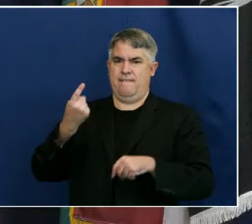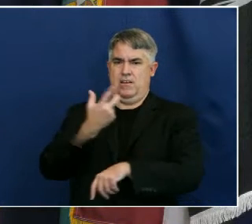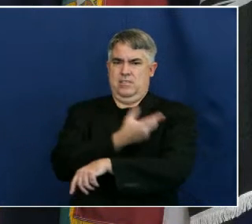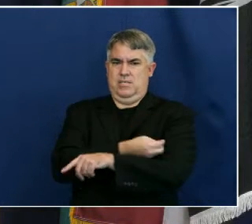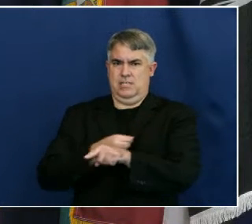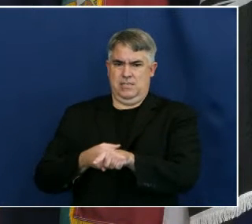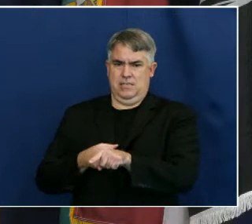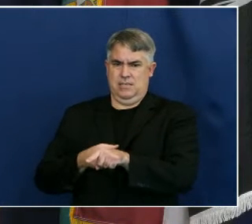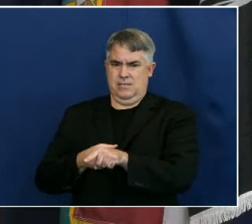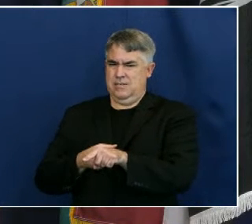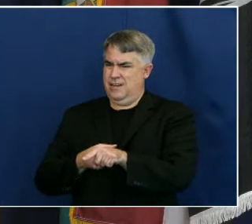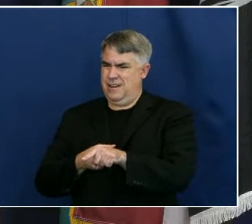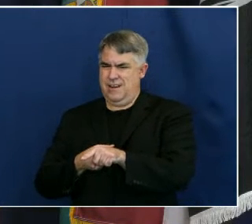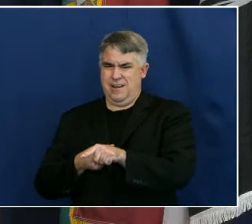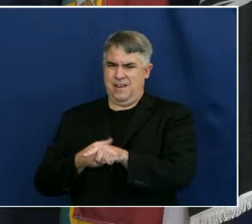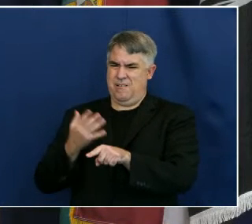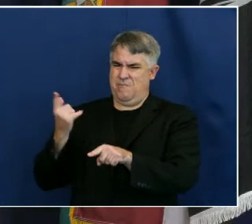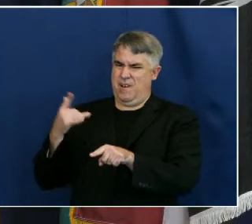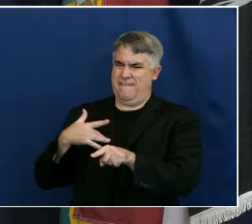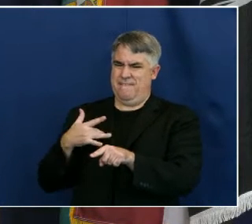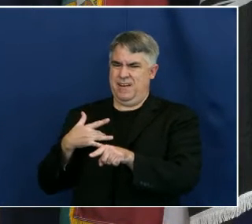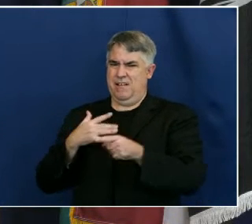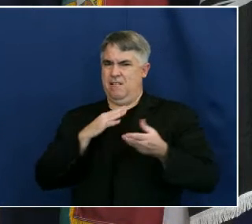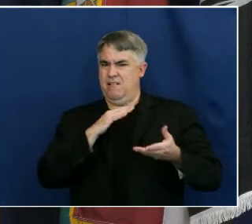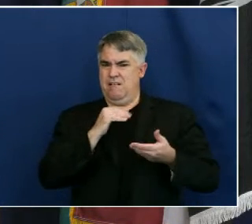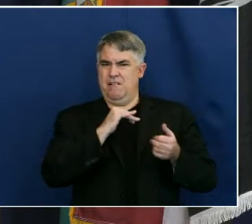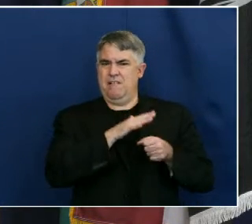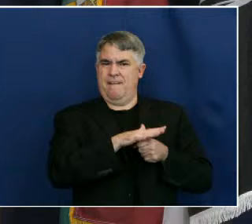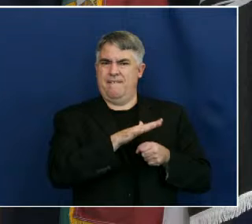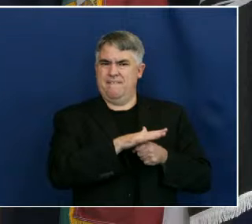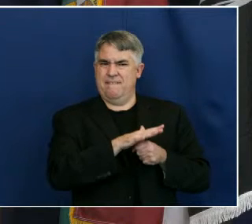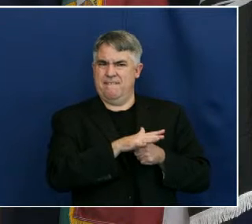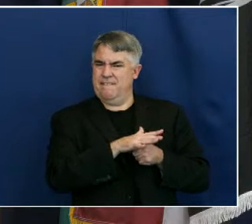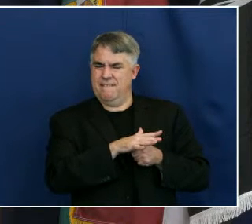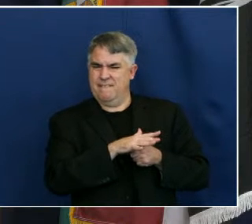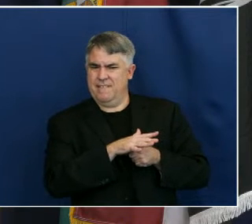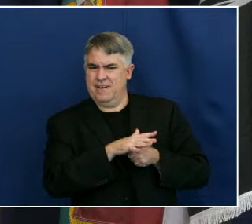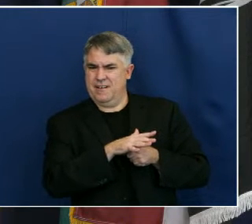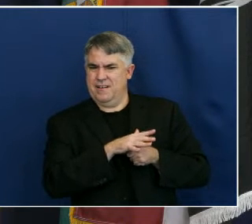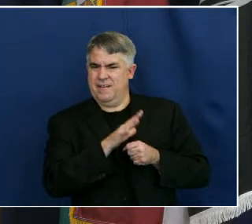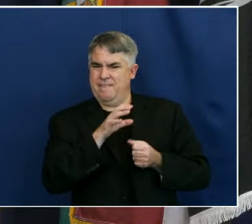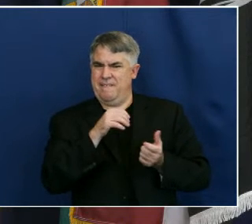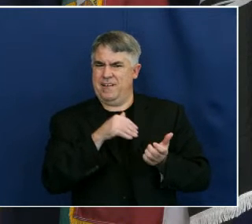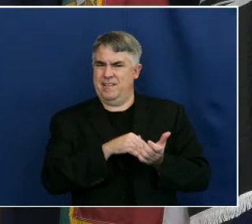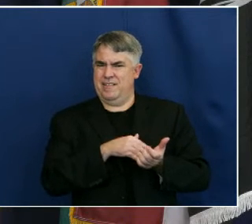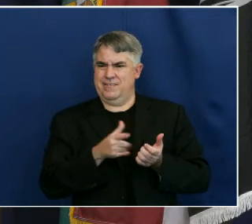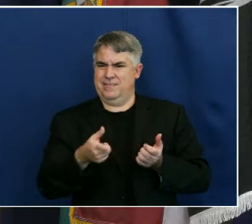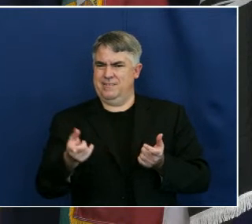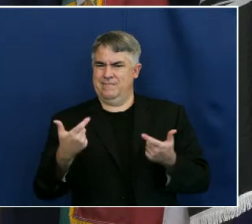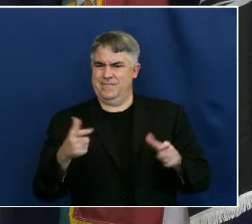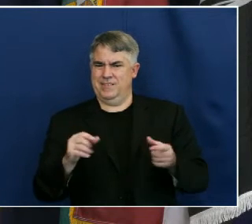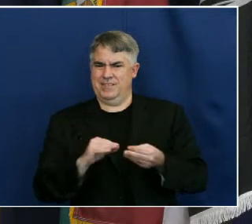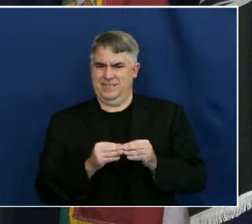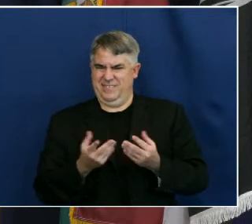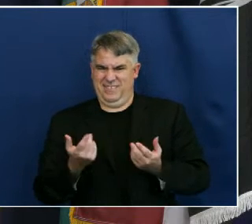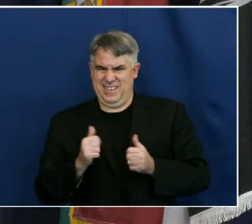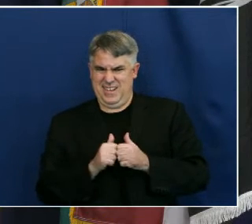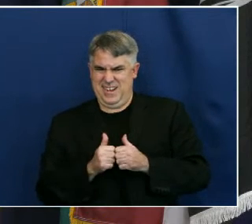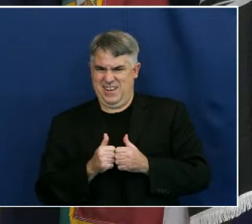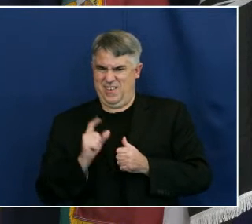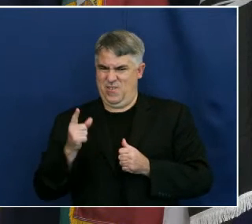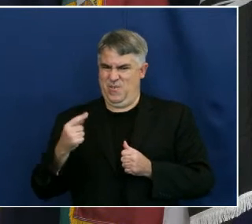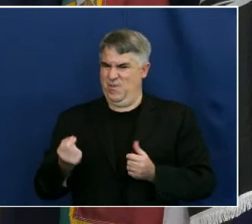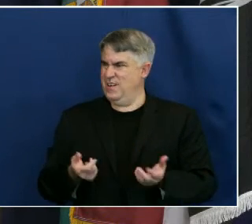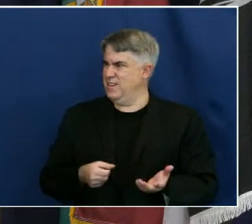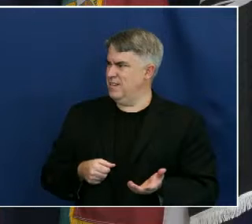confident that we have a stable stream of supplies now to get these 500,000+ people while also vaccinating the seniors left over? Well, we just